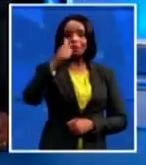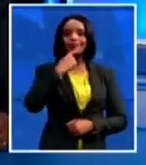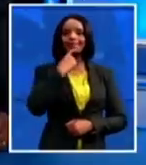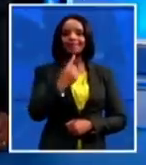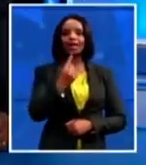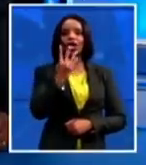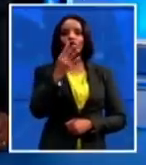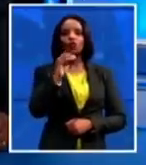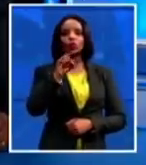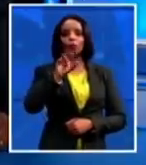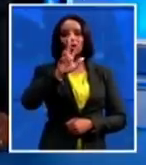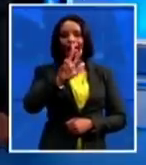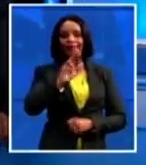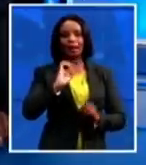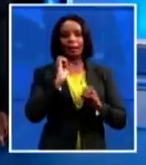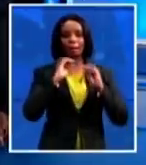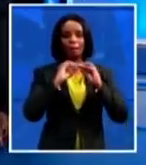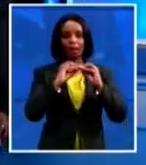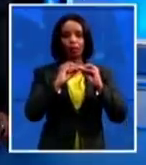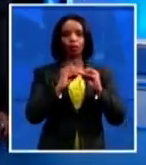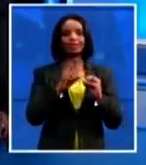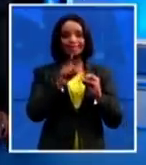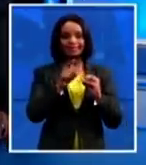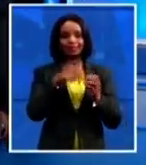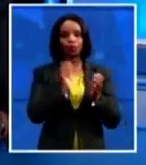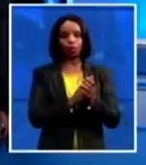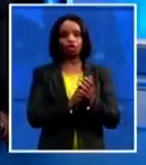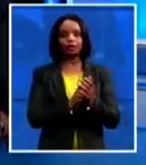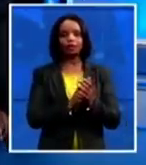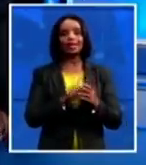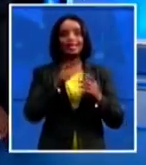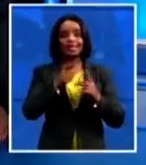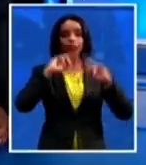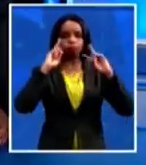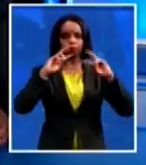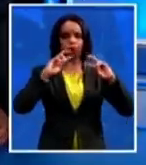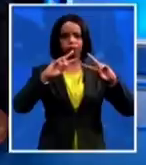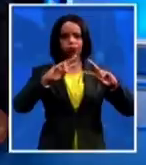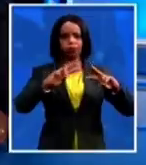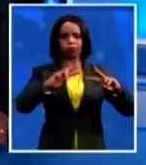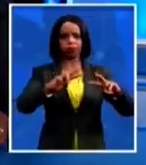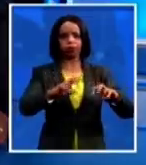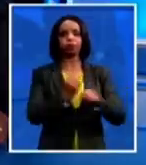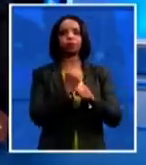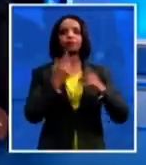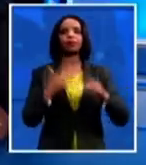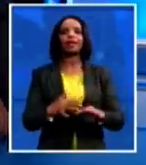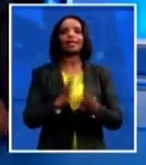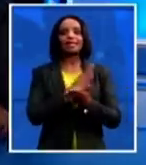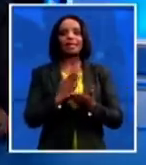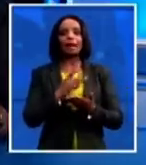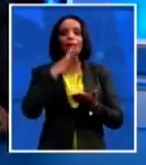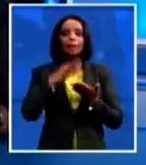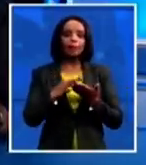under investigation, and that they've made recommendations for some of these contracts to be set aside. Minister Gungubele includes that report